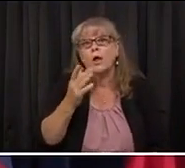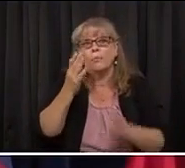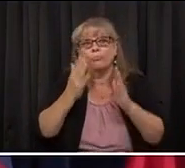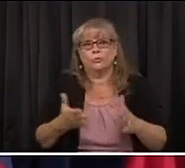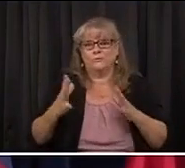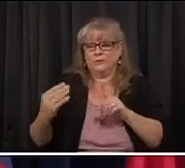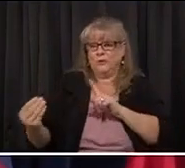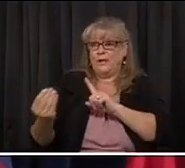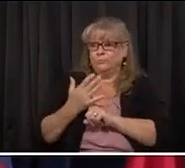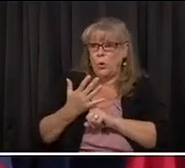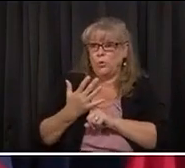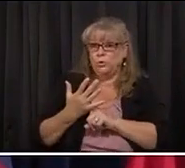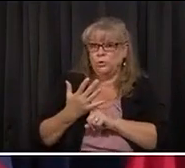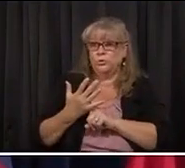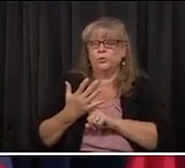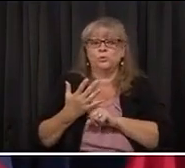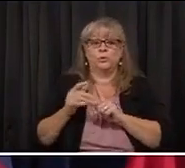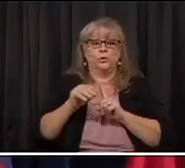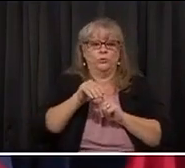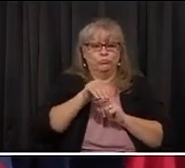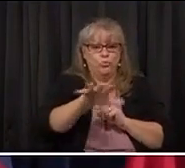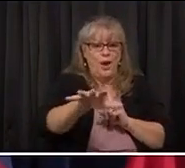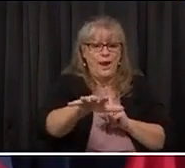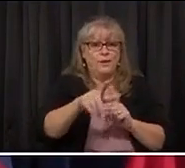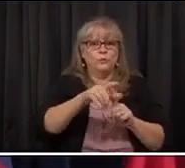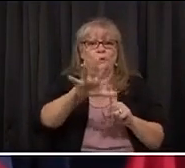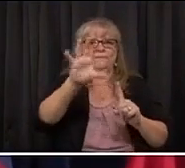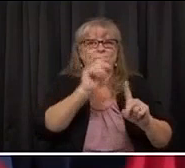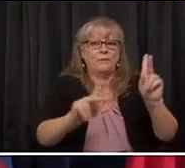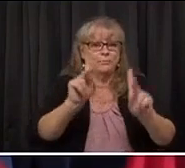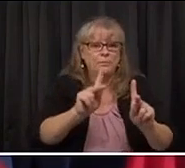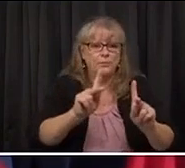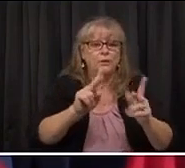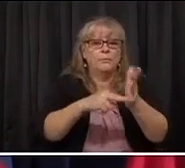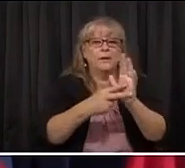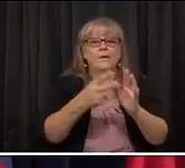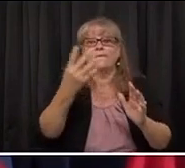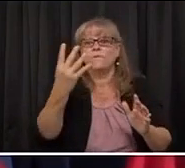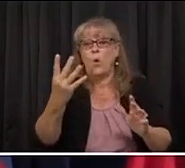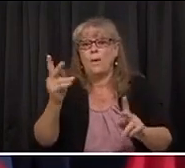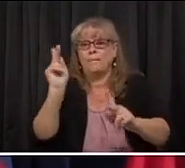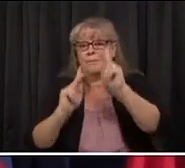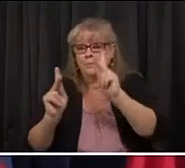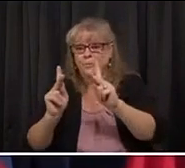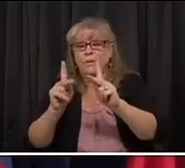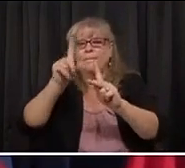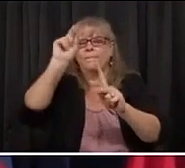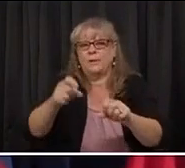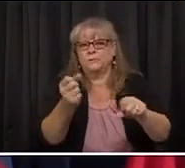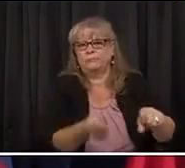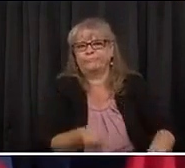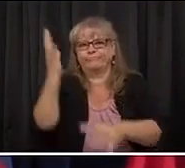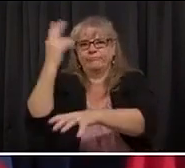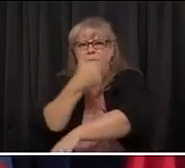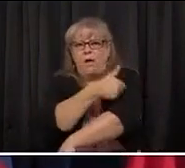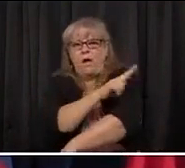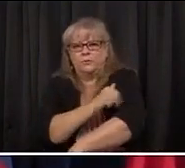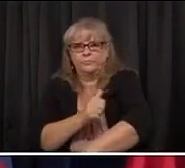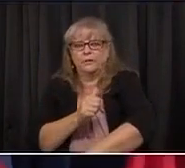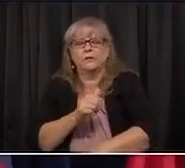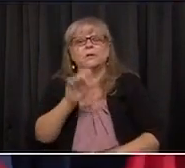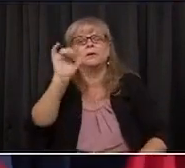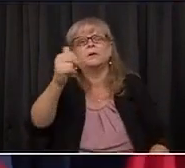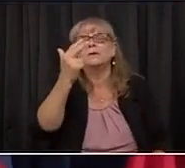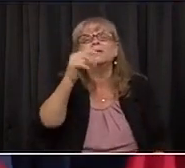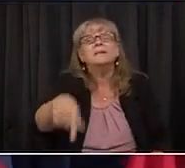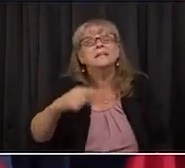quite possibly 1 or 2 not making it, right? I mean, this is serious stuff. That's why we're treating this seriously. So we're in this together.